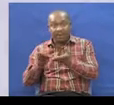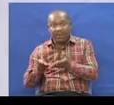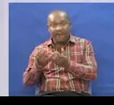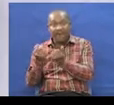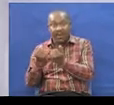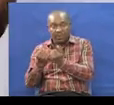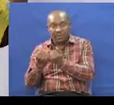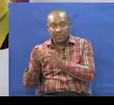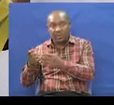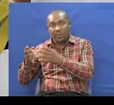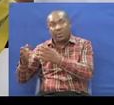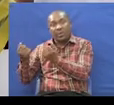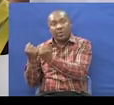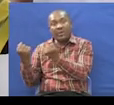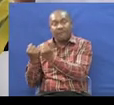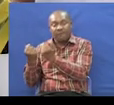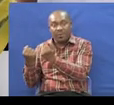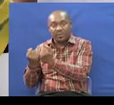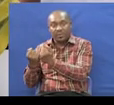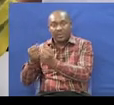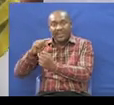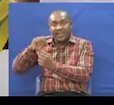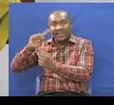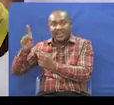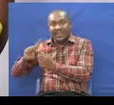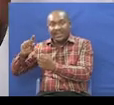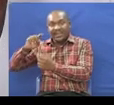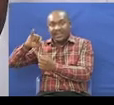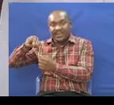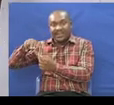will happen? It will form zinc chloride